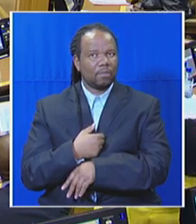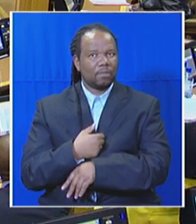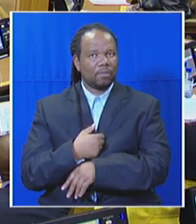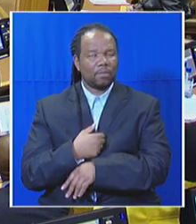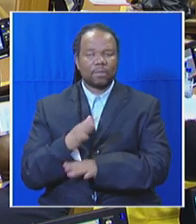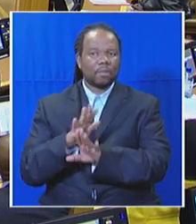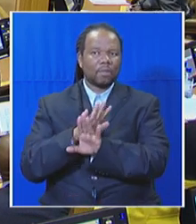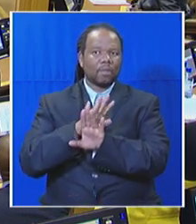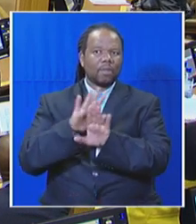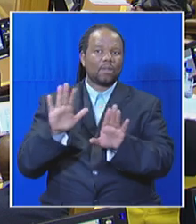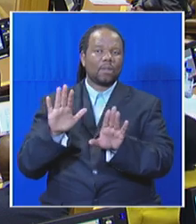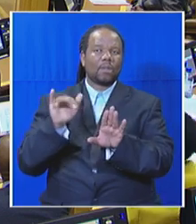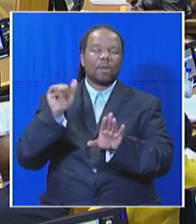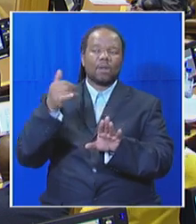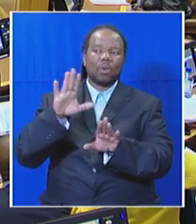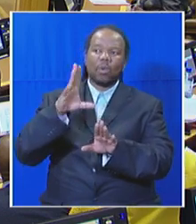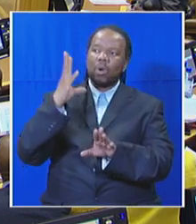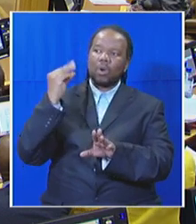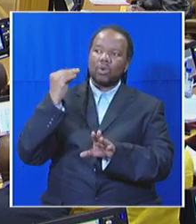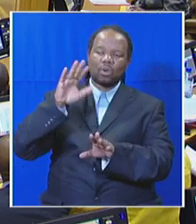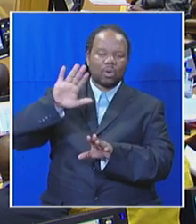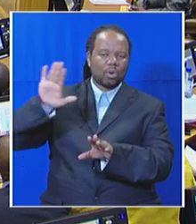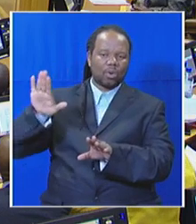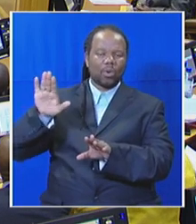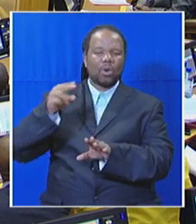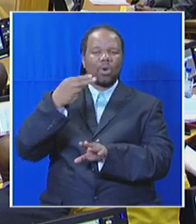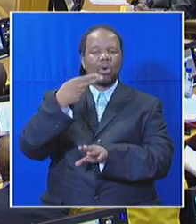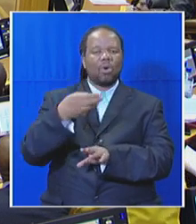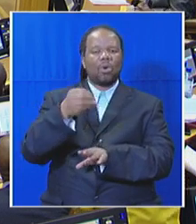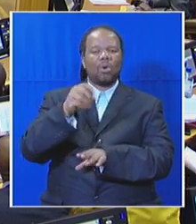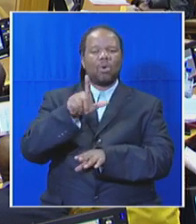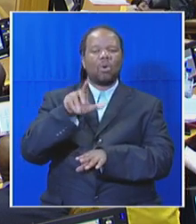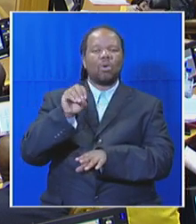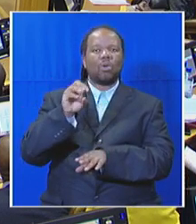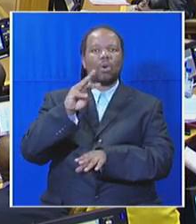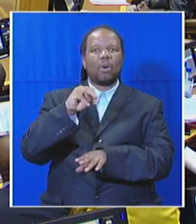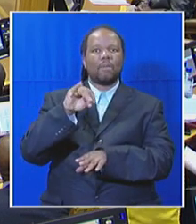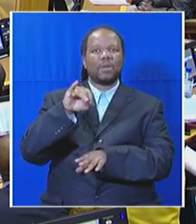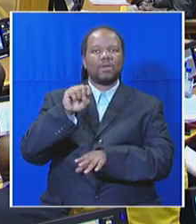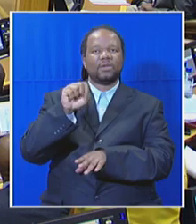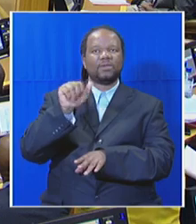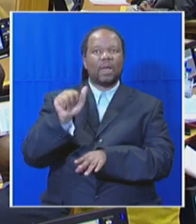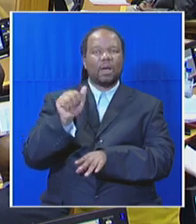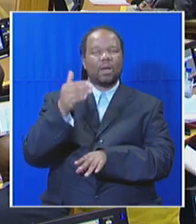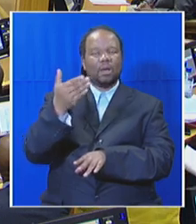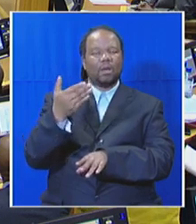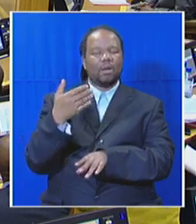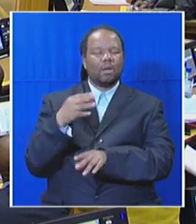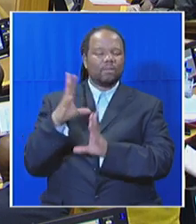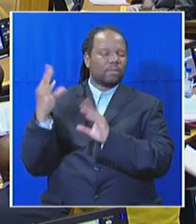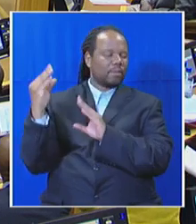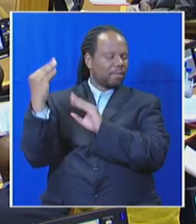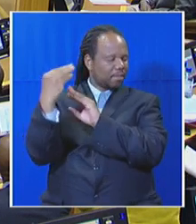leader, Honorable Olomisa. Yeah, I want you to recognize him, please. Yes, that's what I've done. That's what I'm standing here for. Honorable Please. Olomisa.